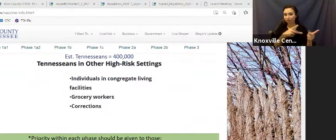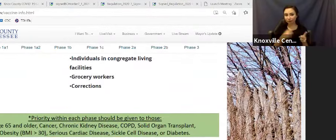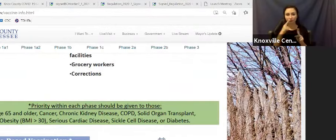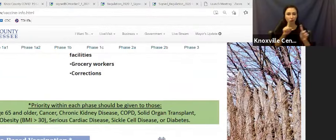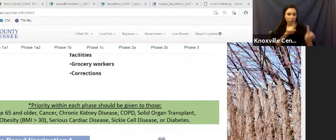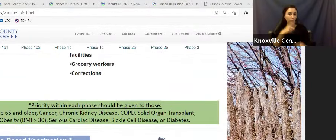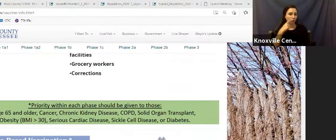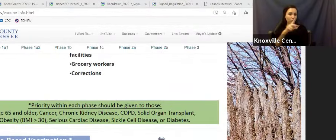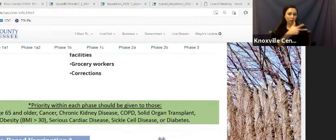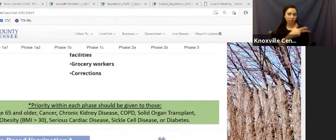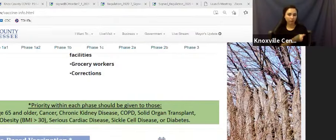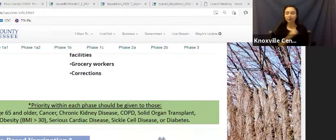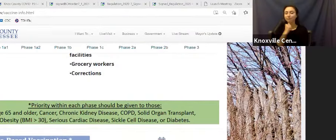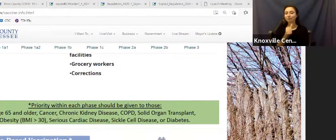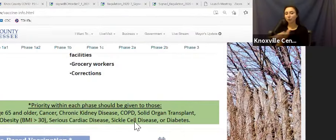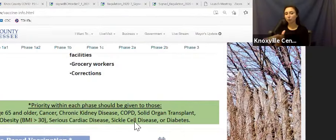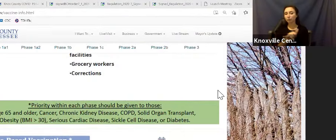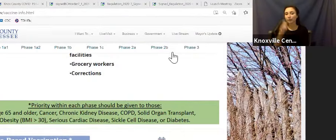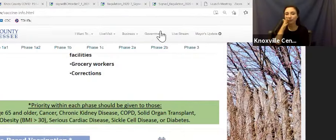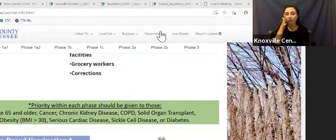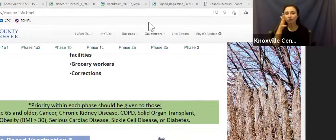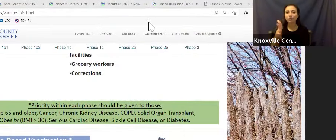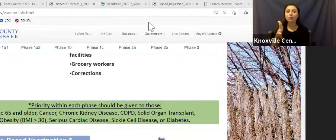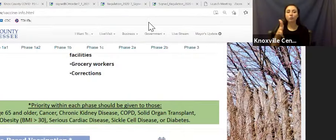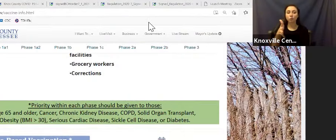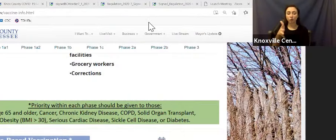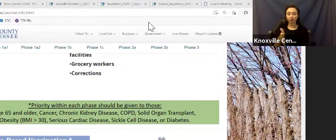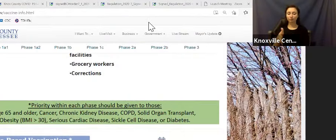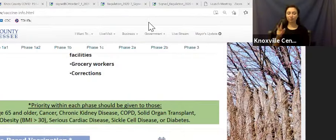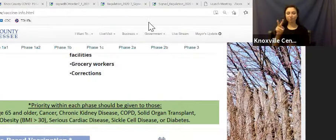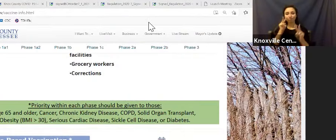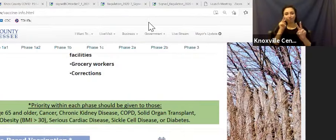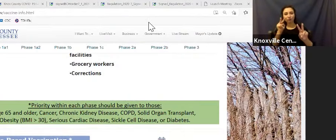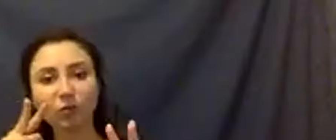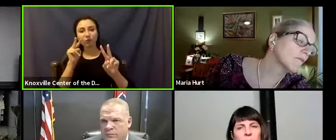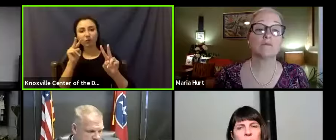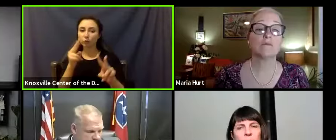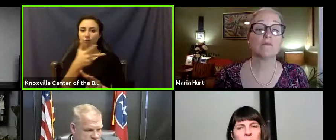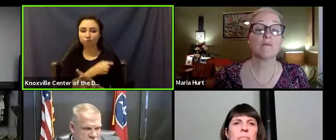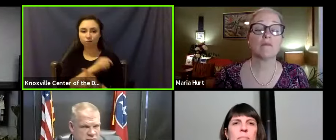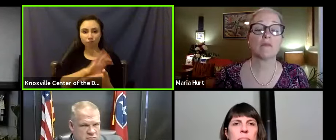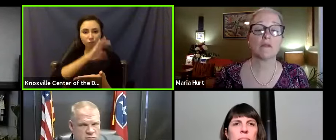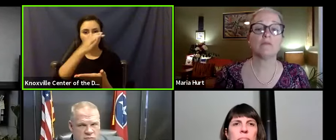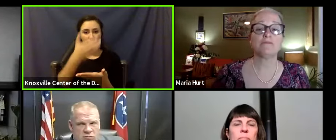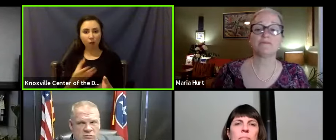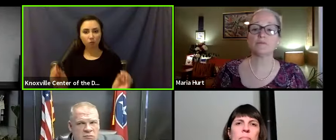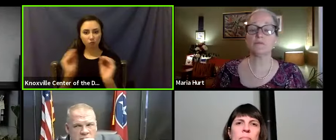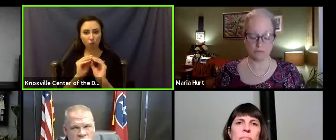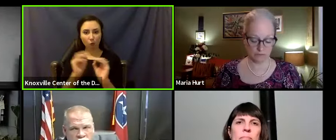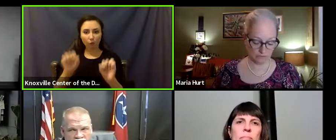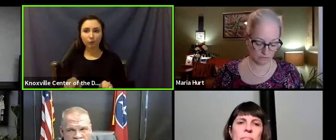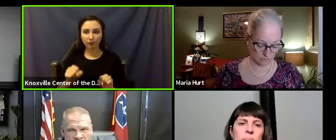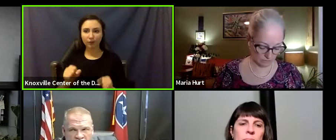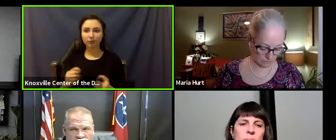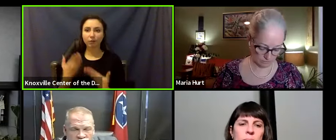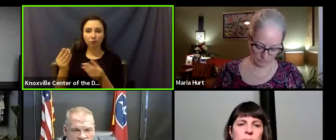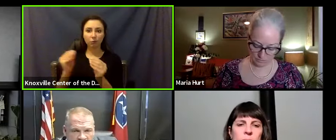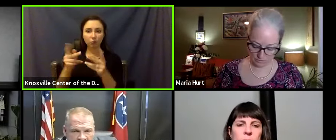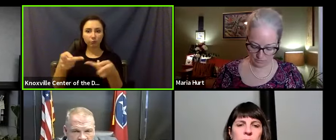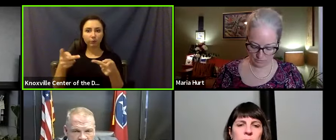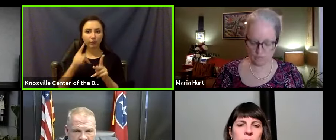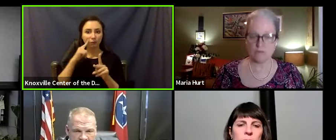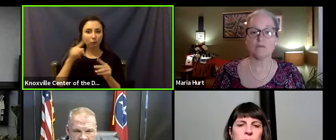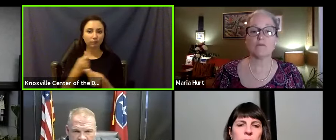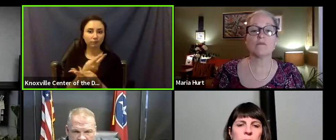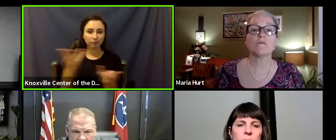look forward to when the vaccine supply is greater, which will allow more places to administer the vaccine. It's important to remember that